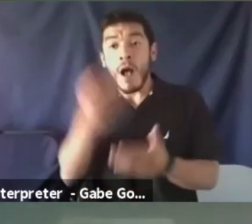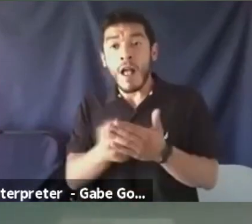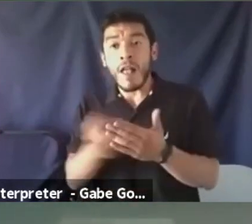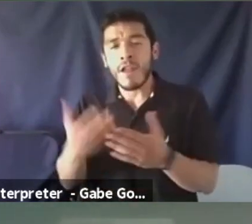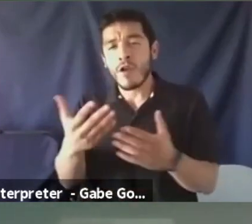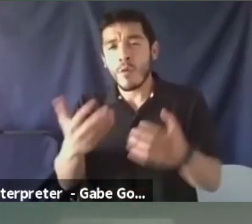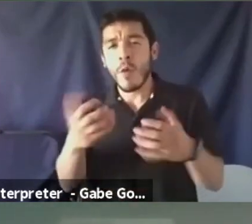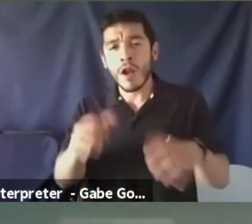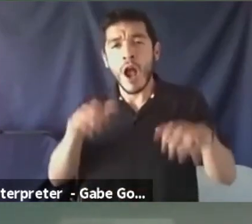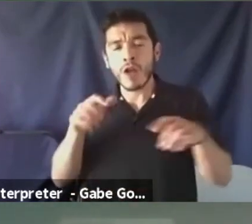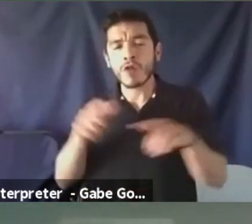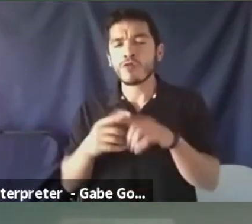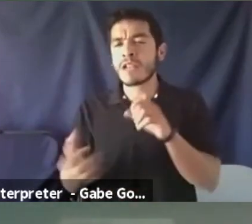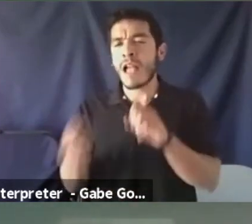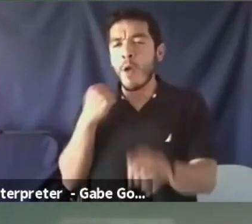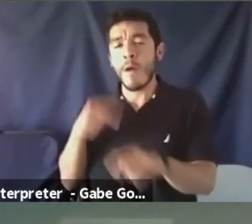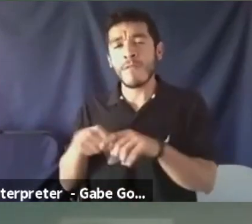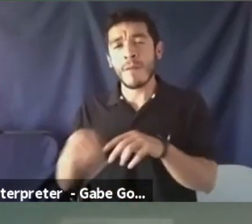that be?